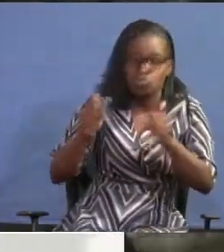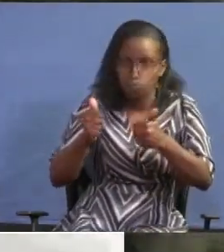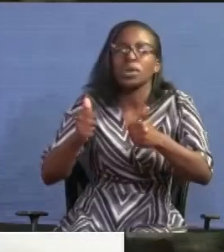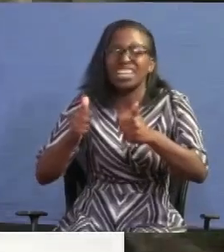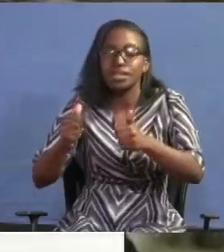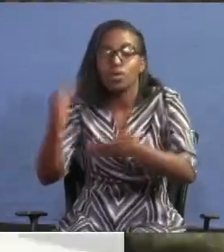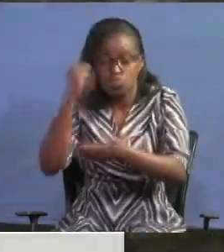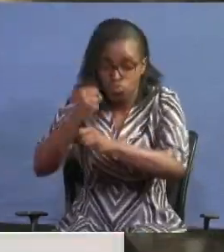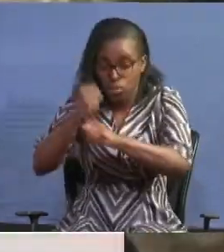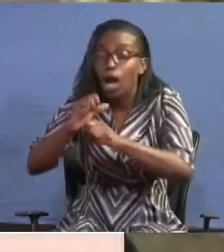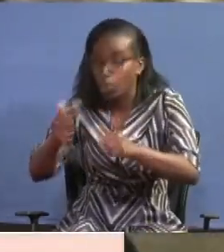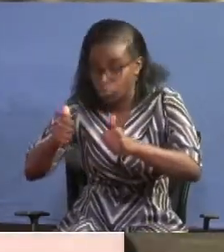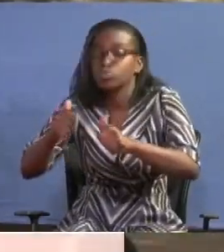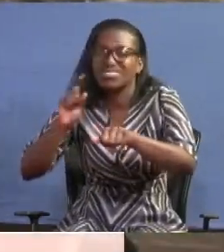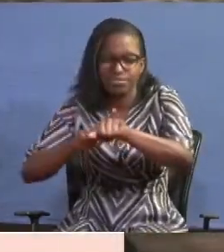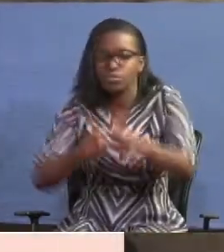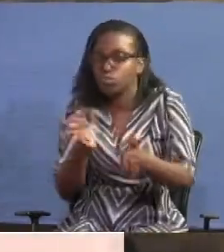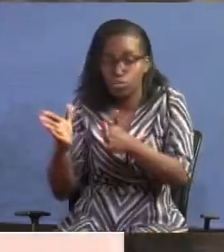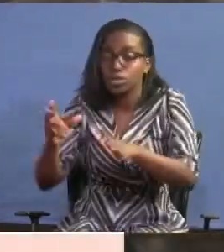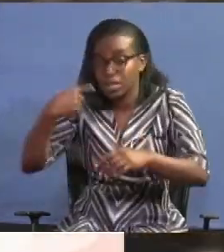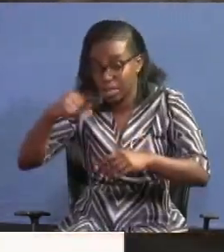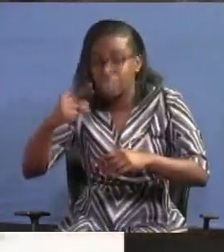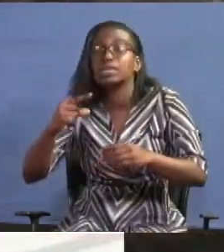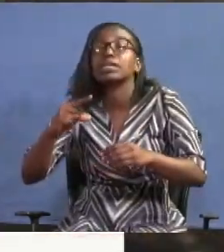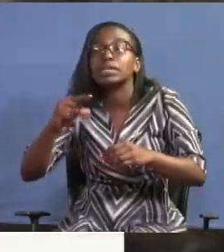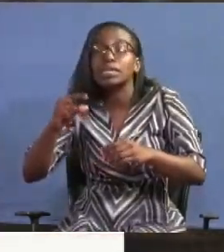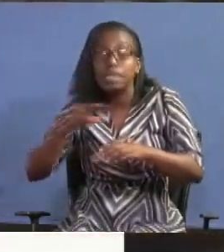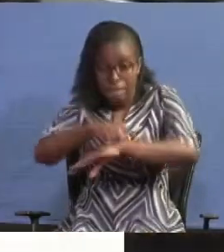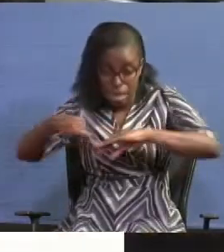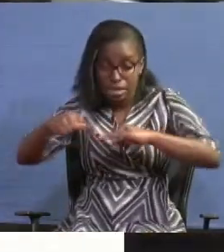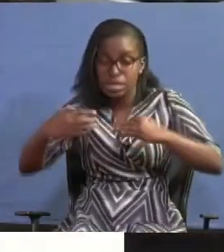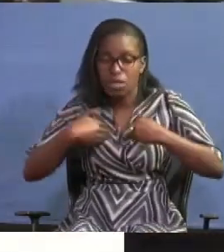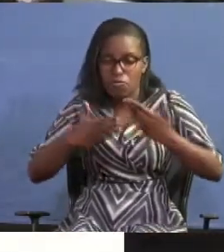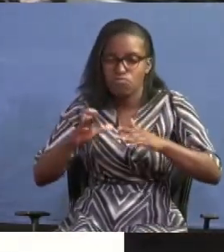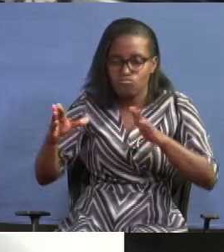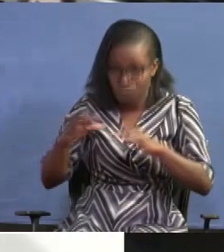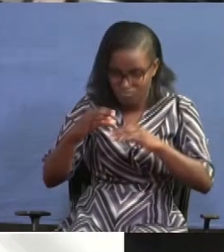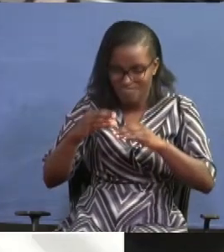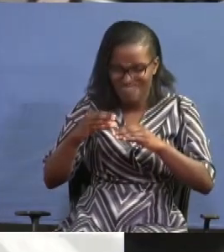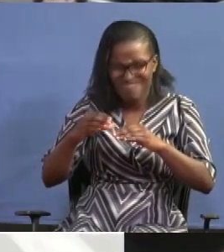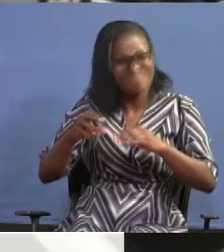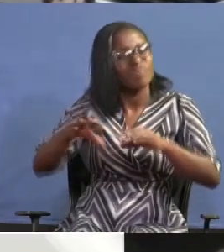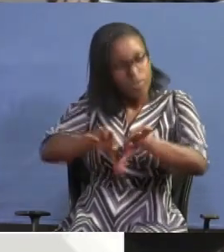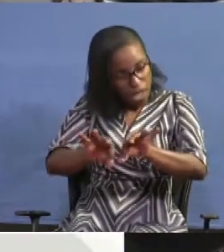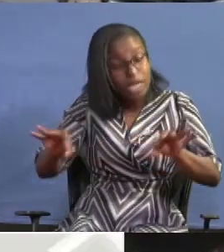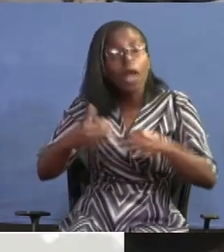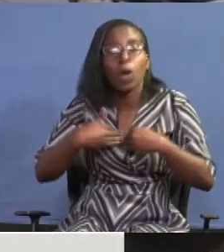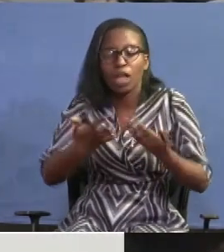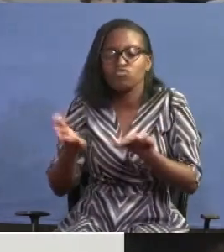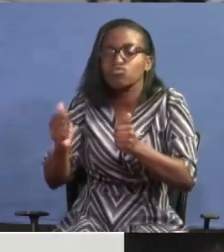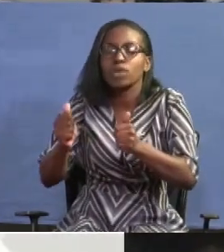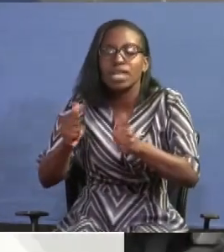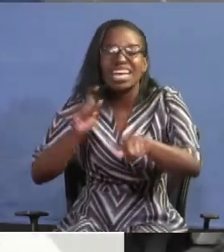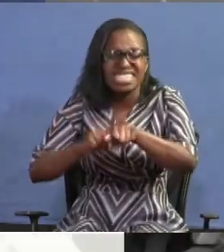inspectors to open so-called green lanes to get avocado exports off the ground. China has long been the African continent's biggest